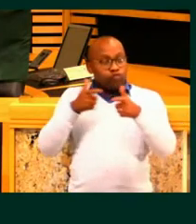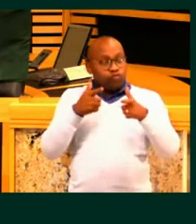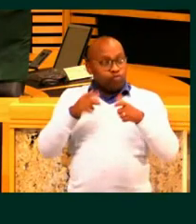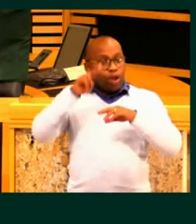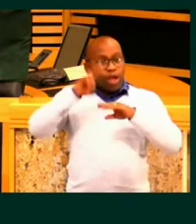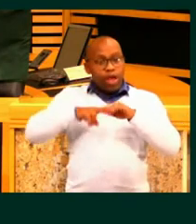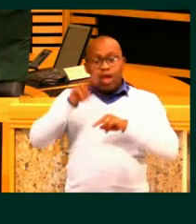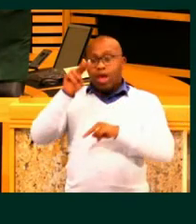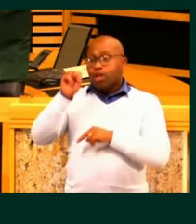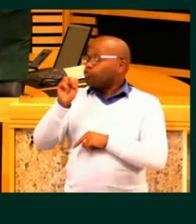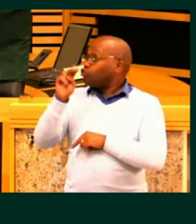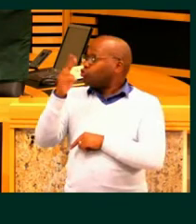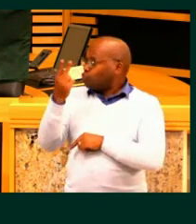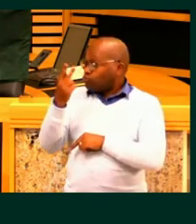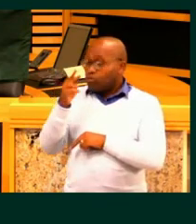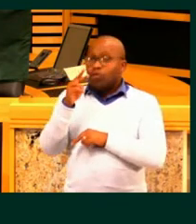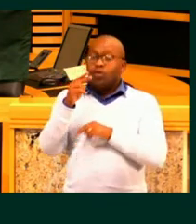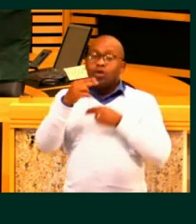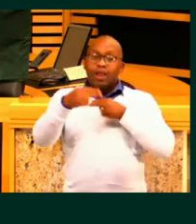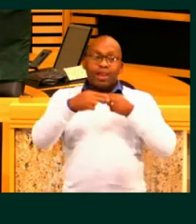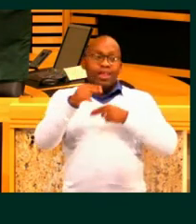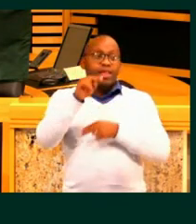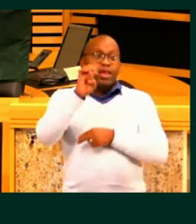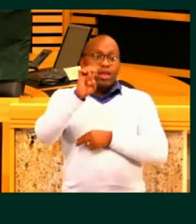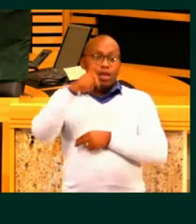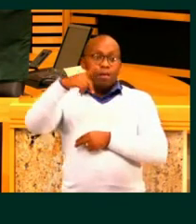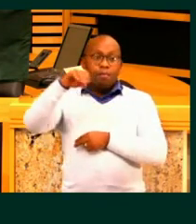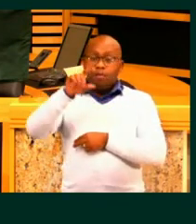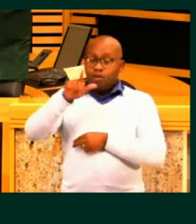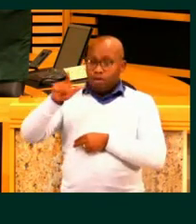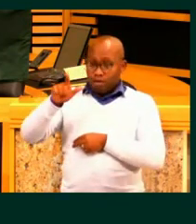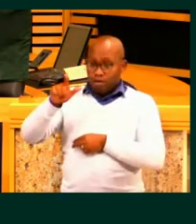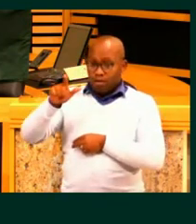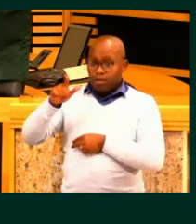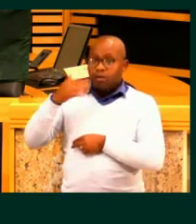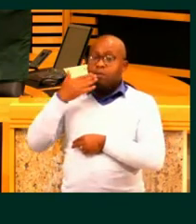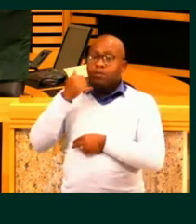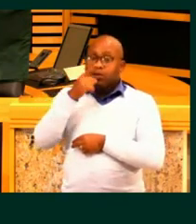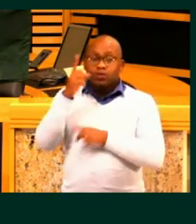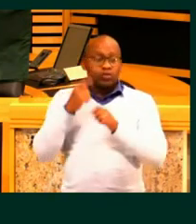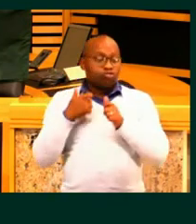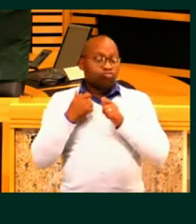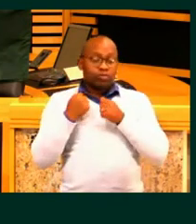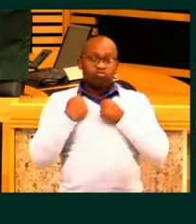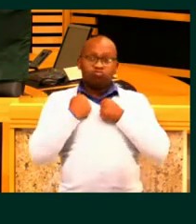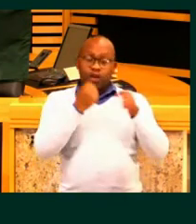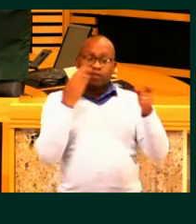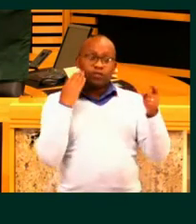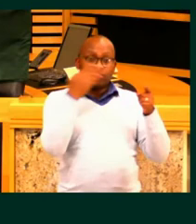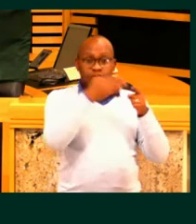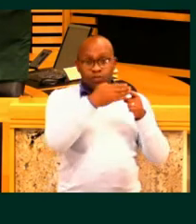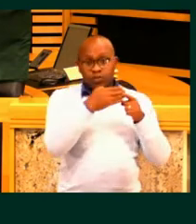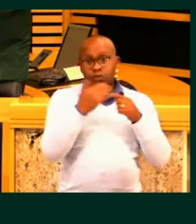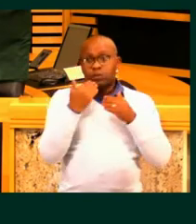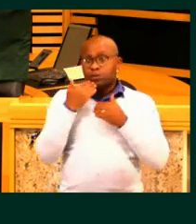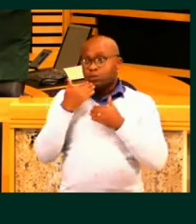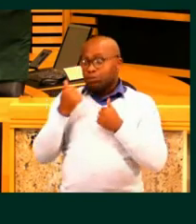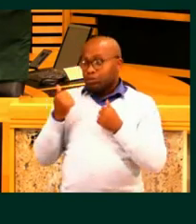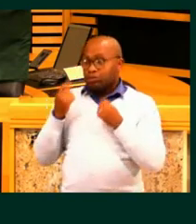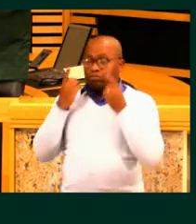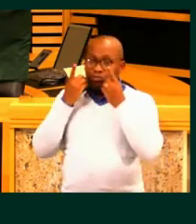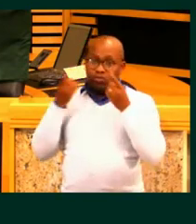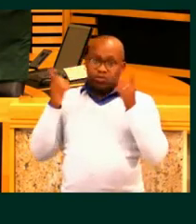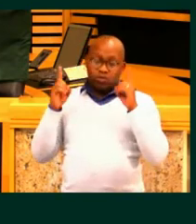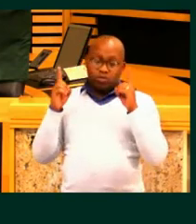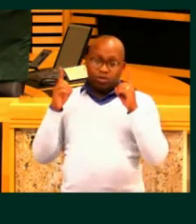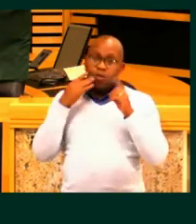AOL in Berlin and so members who are driving that direction are advised to approach